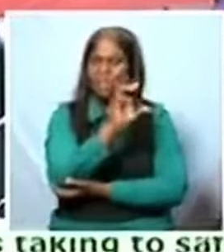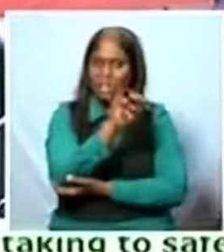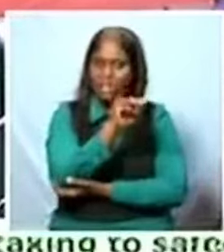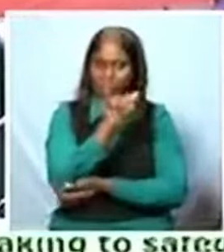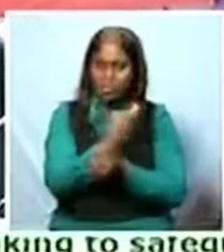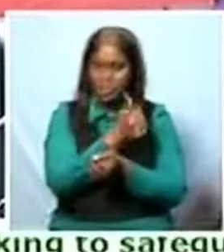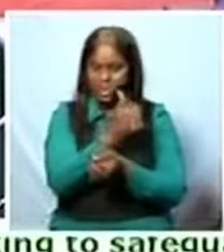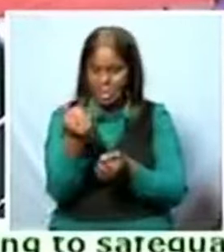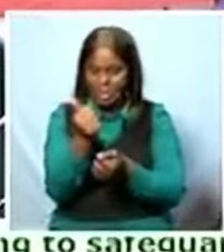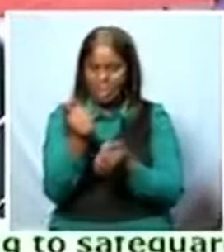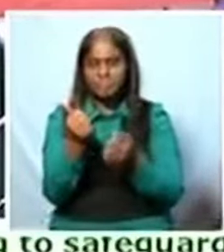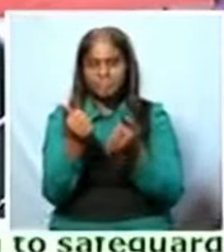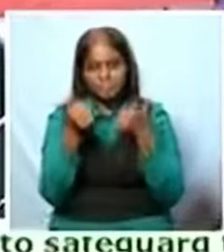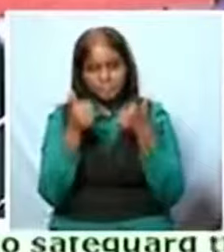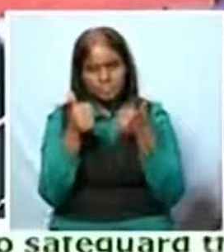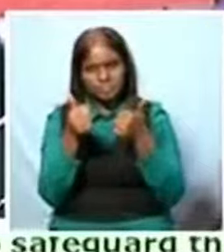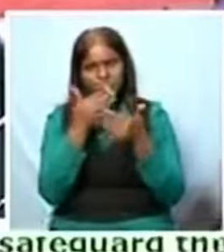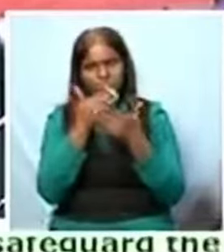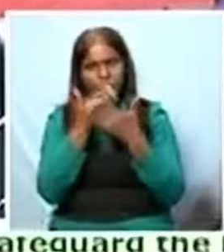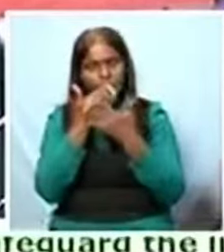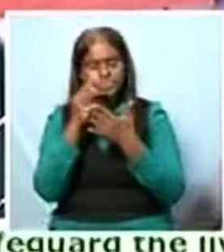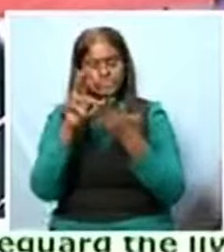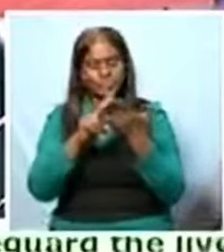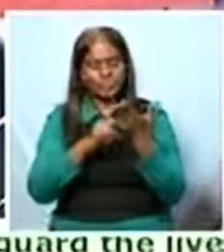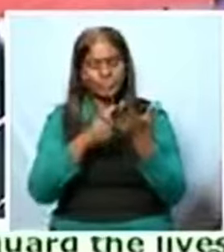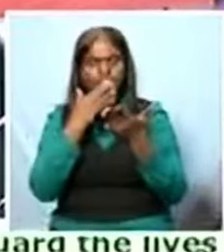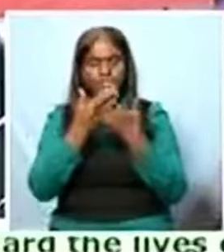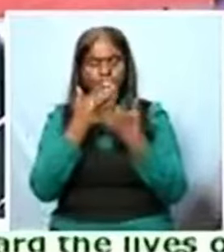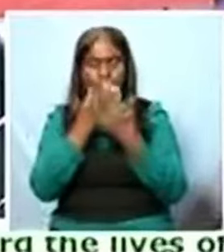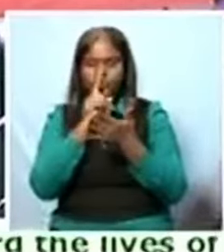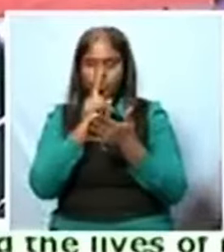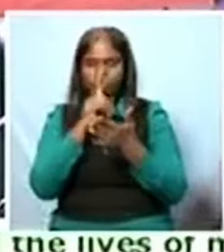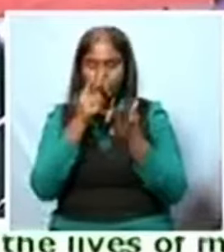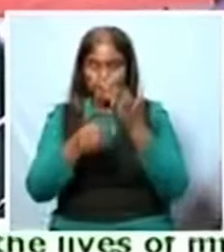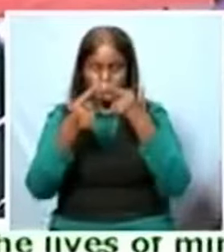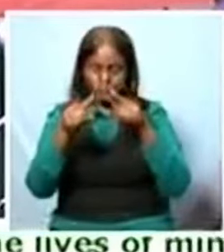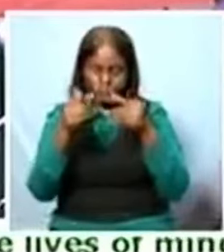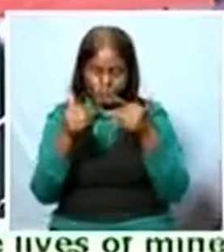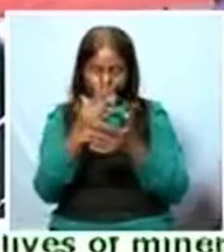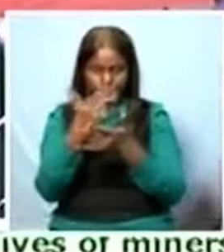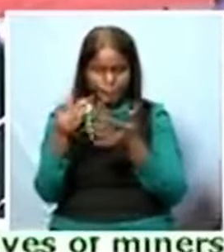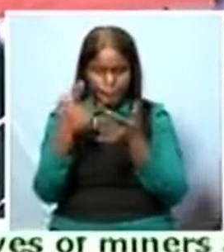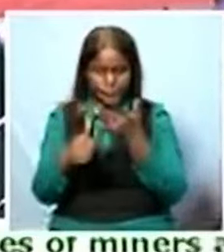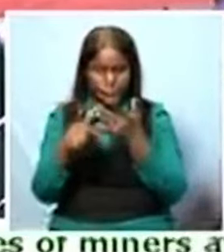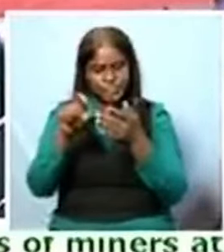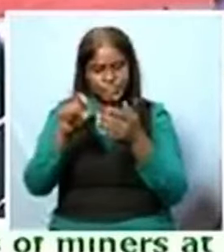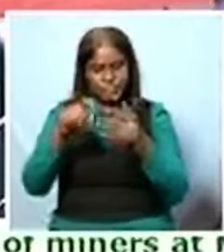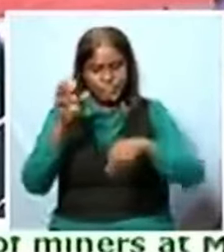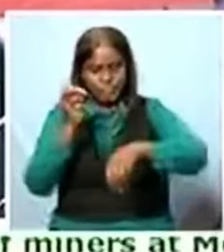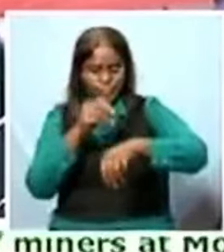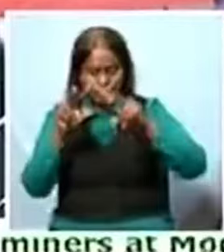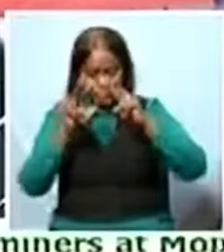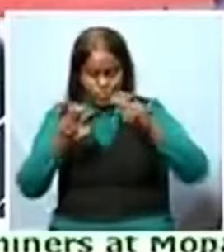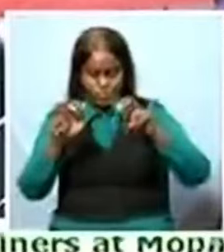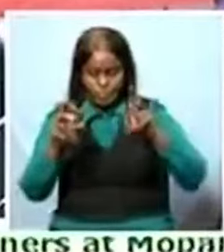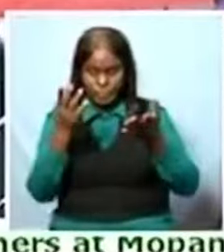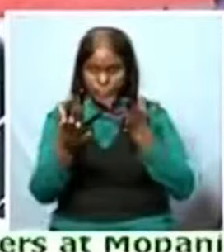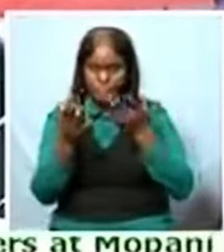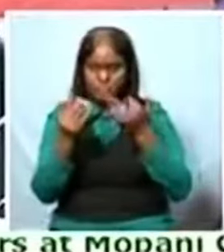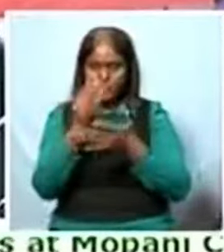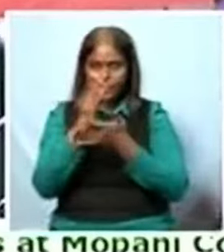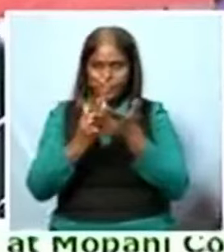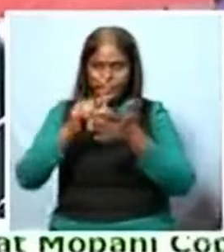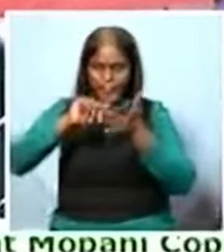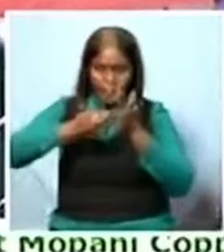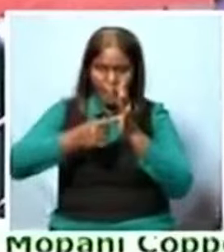Their record has been very good. So really what has happened is something that needs to be investigated, whether at some